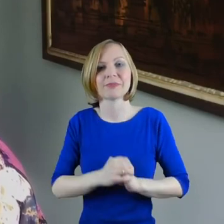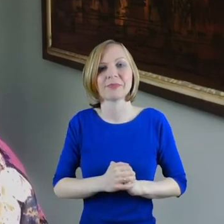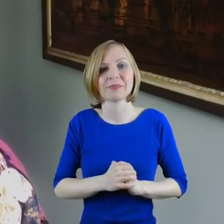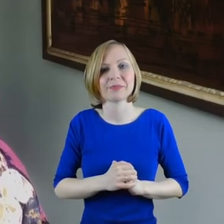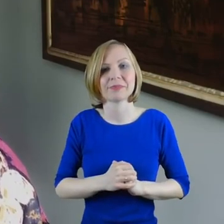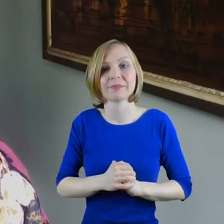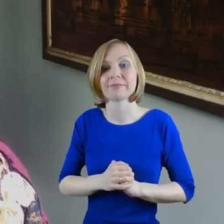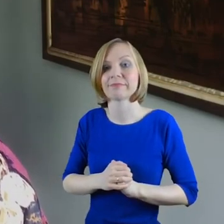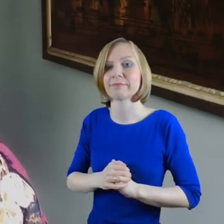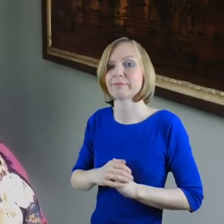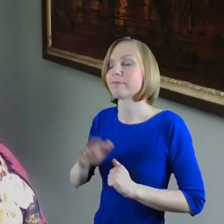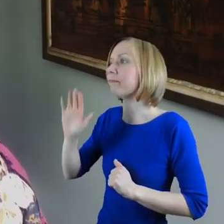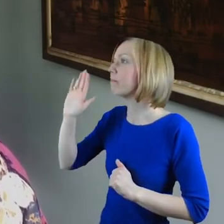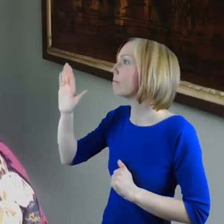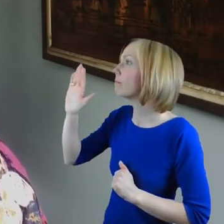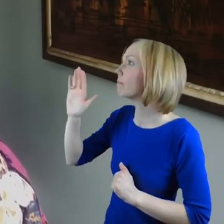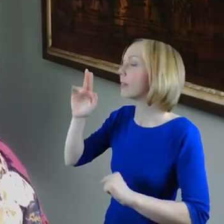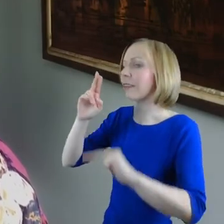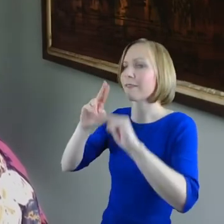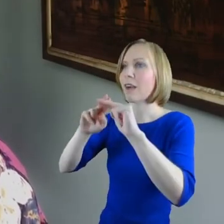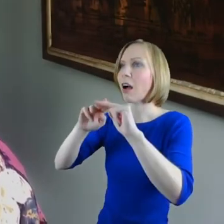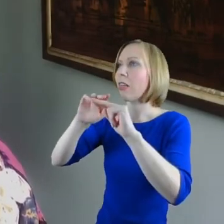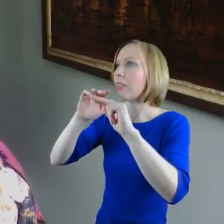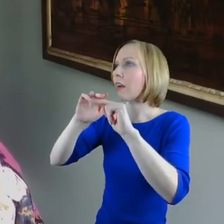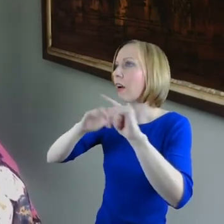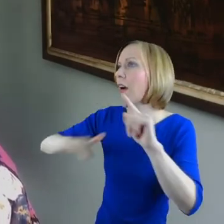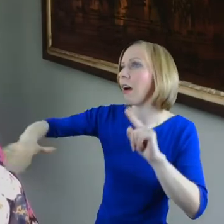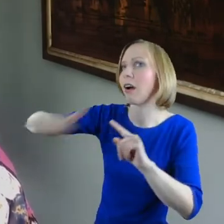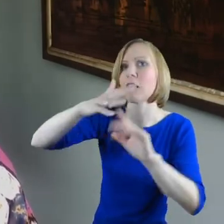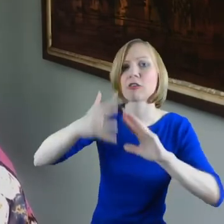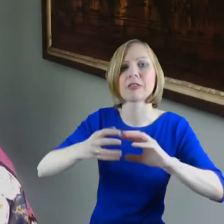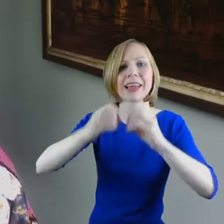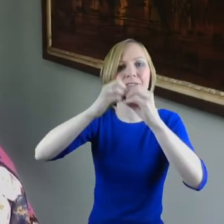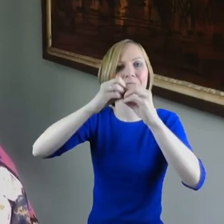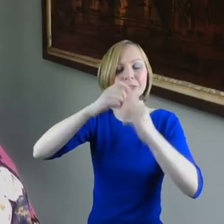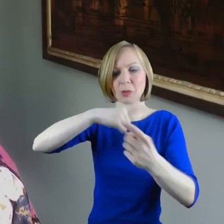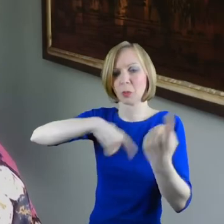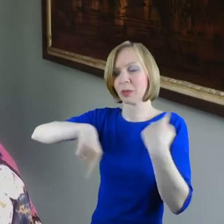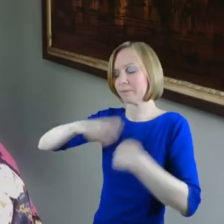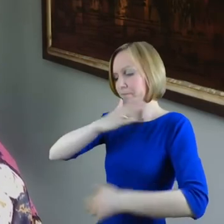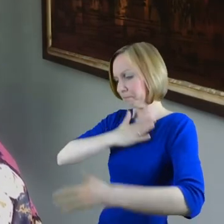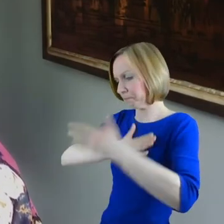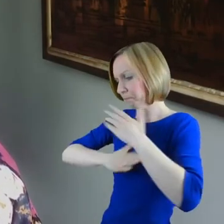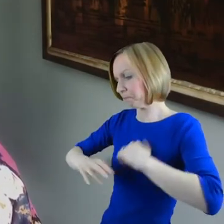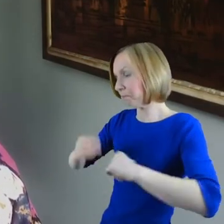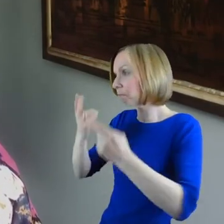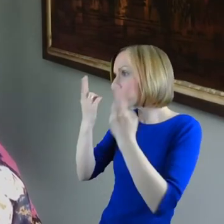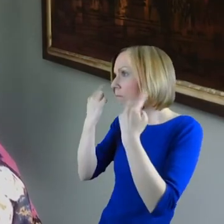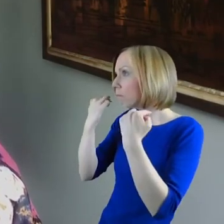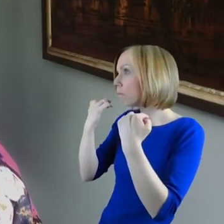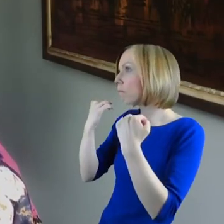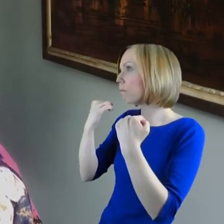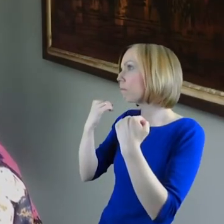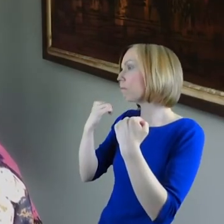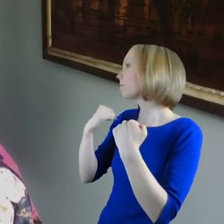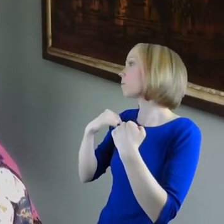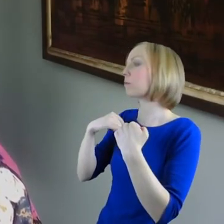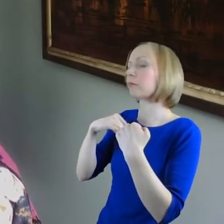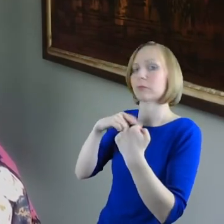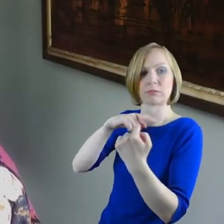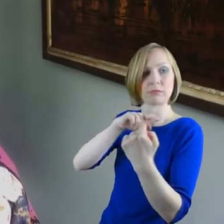Father of all creation, we humble ourselves before you. We come as we